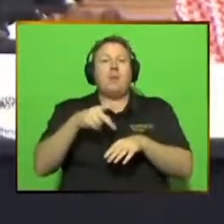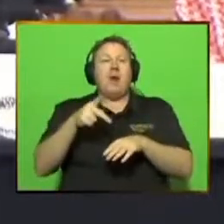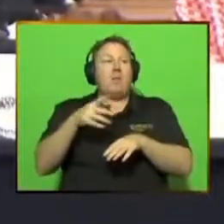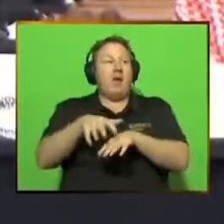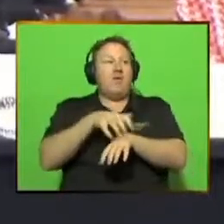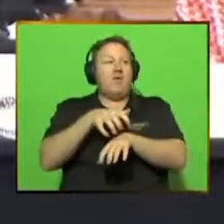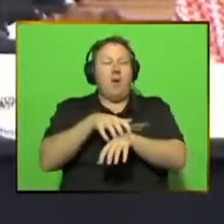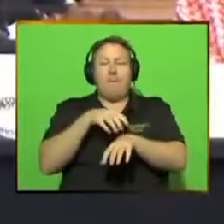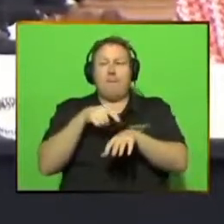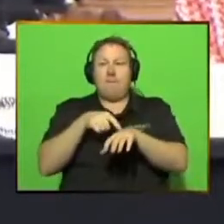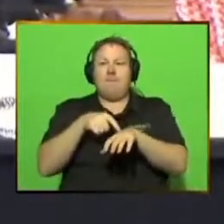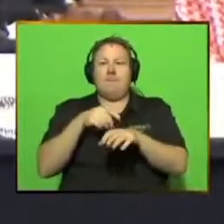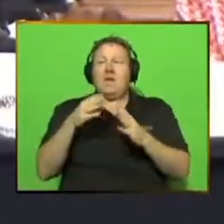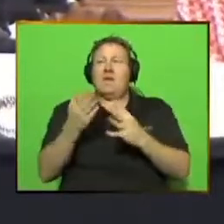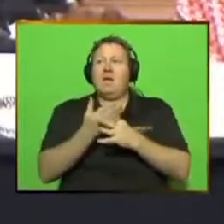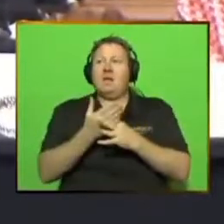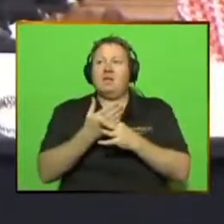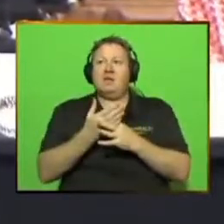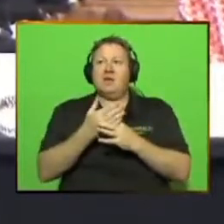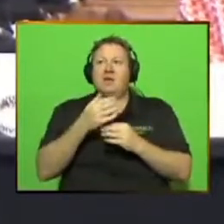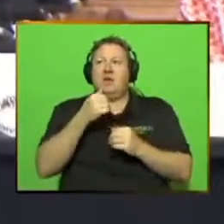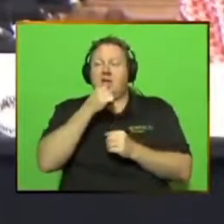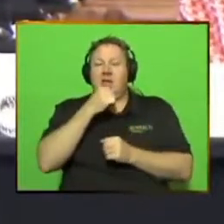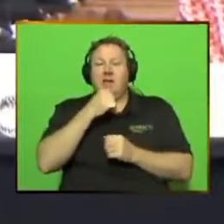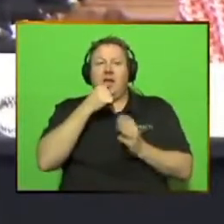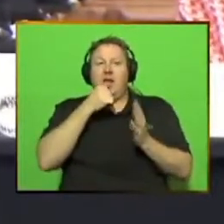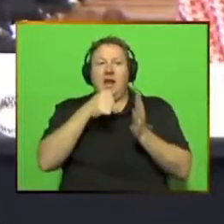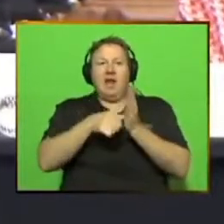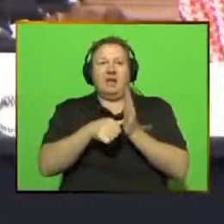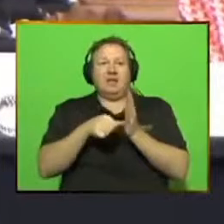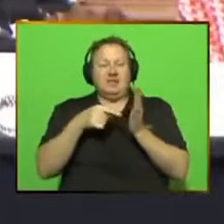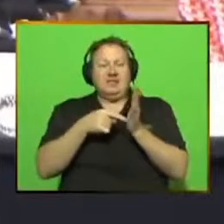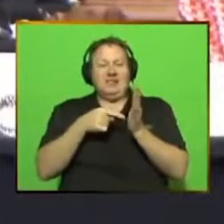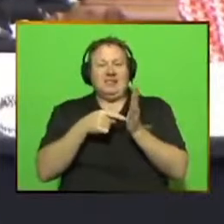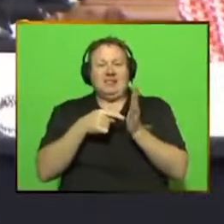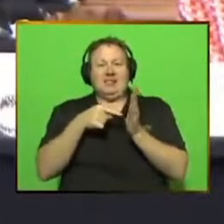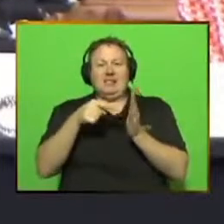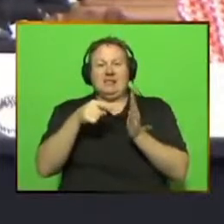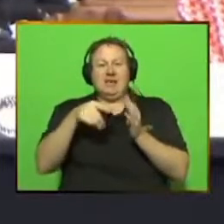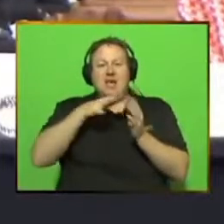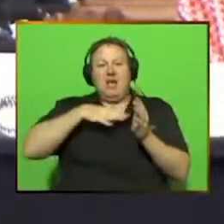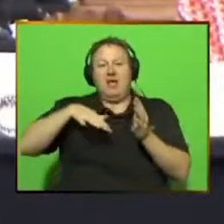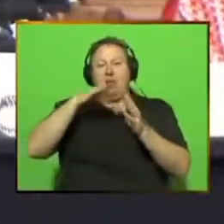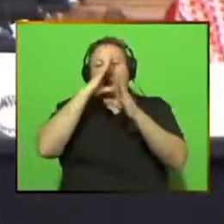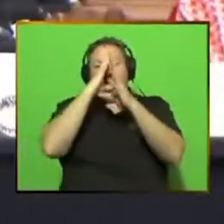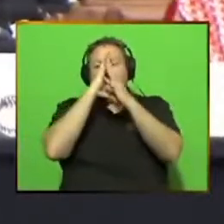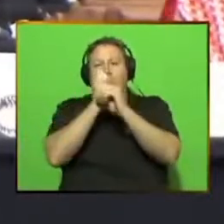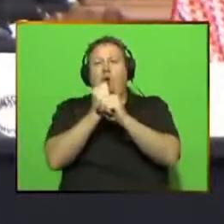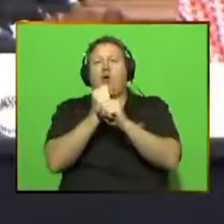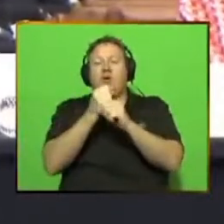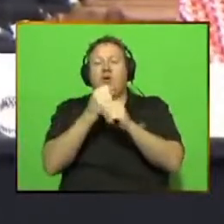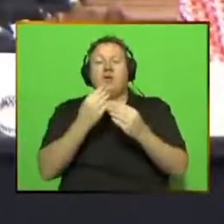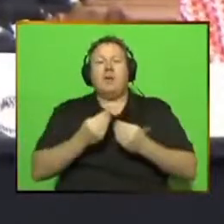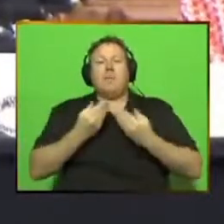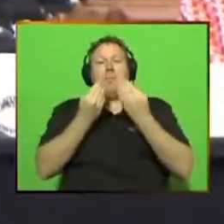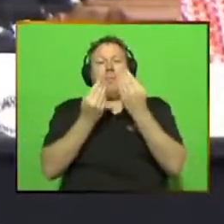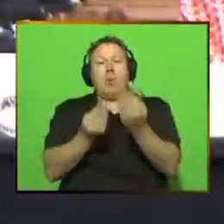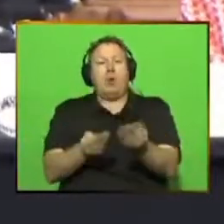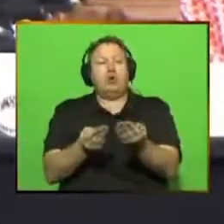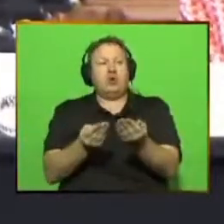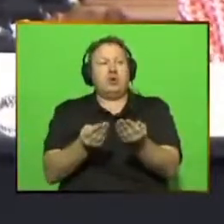you that letter that is an immediate issue of focus and error of focus, and a motion that should